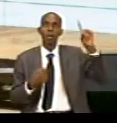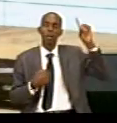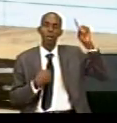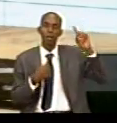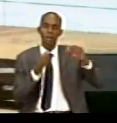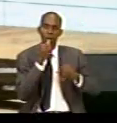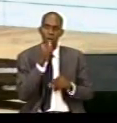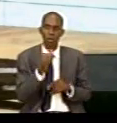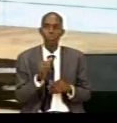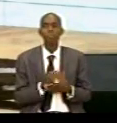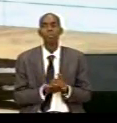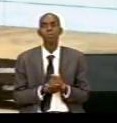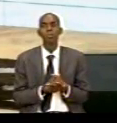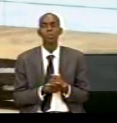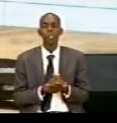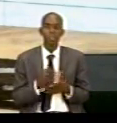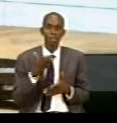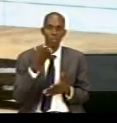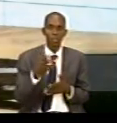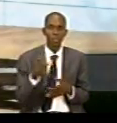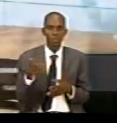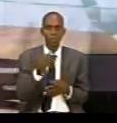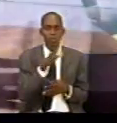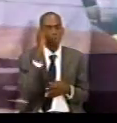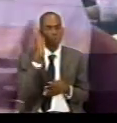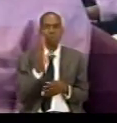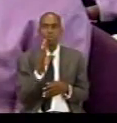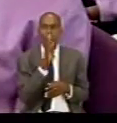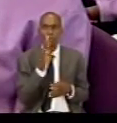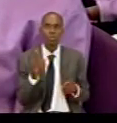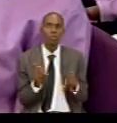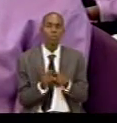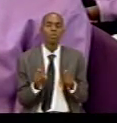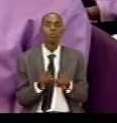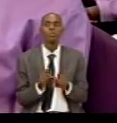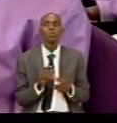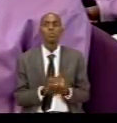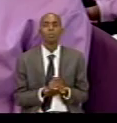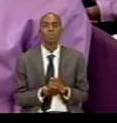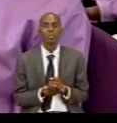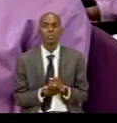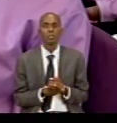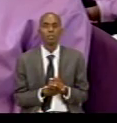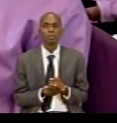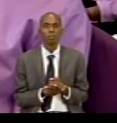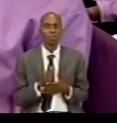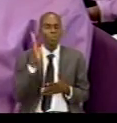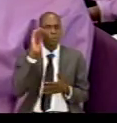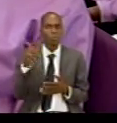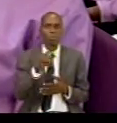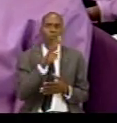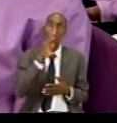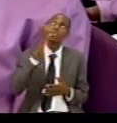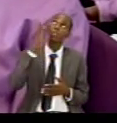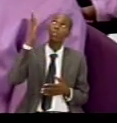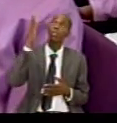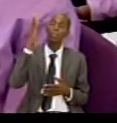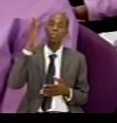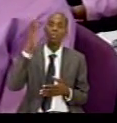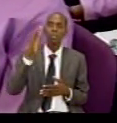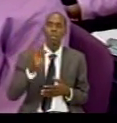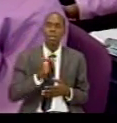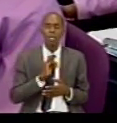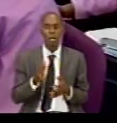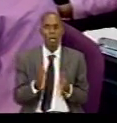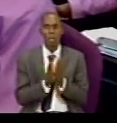where I am, there you will be also. Will you be there? I